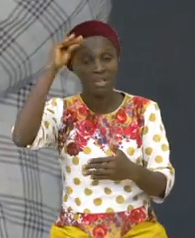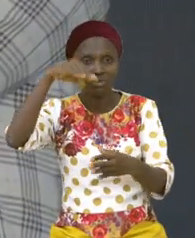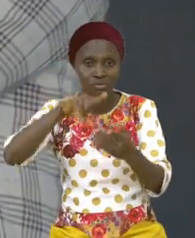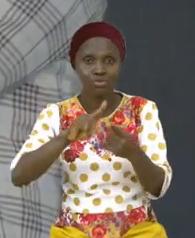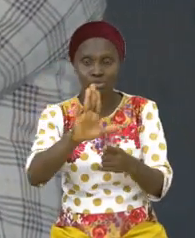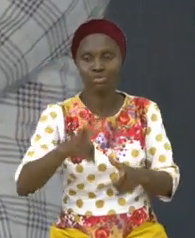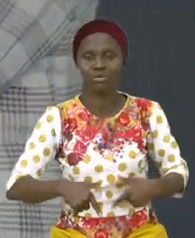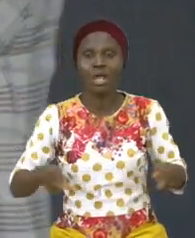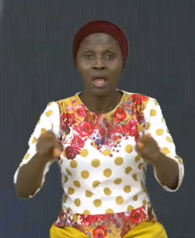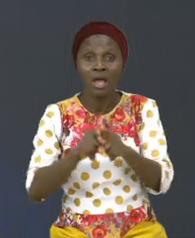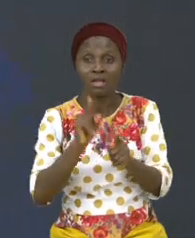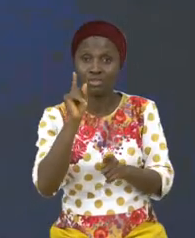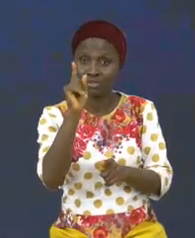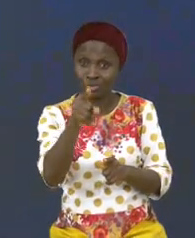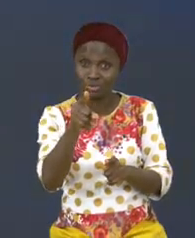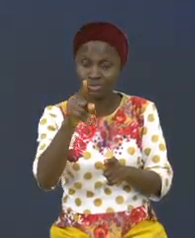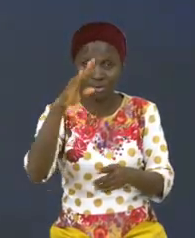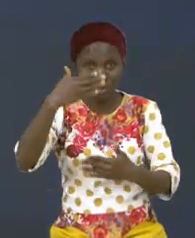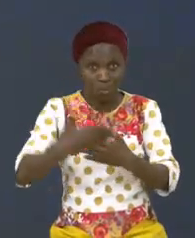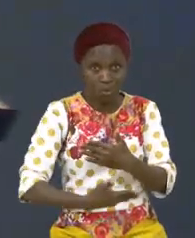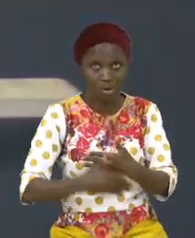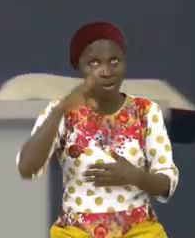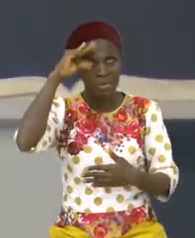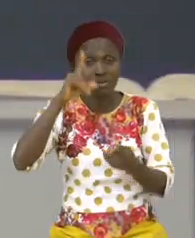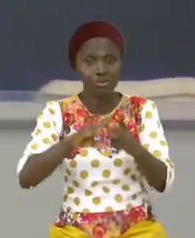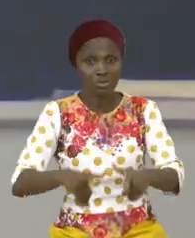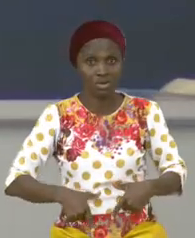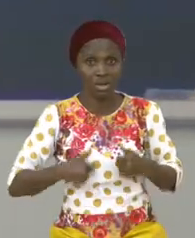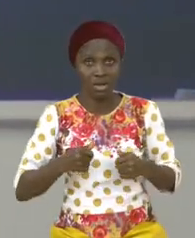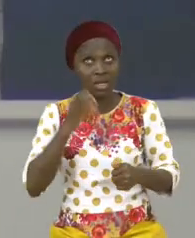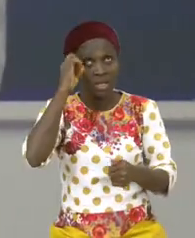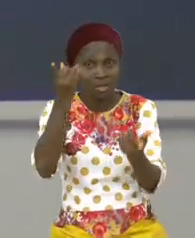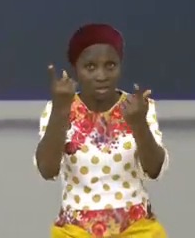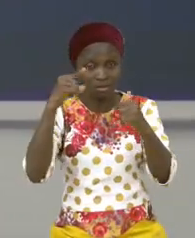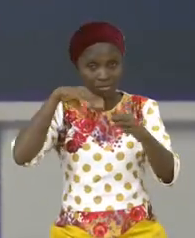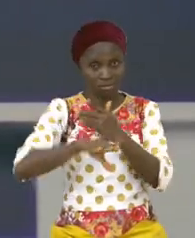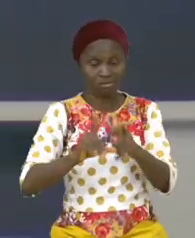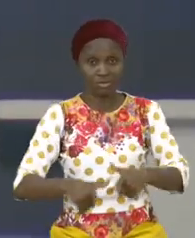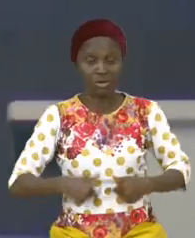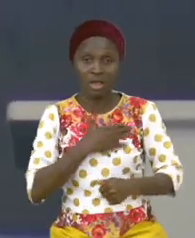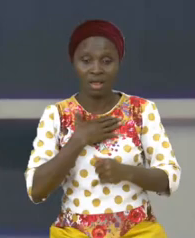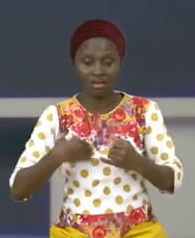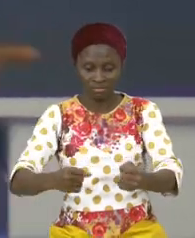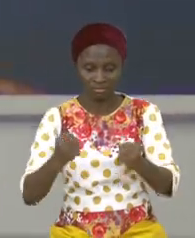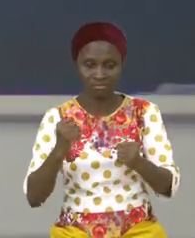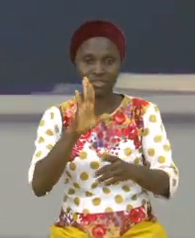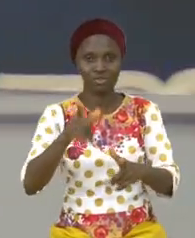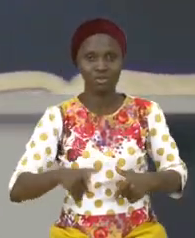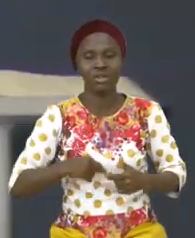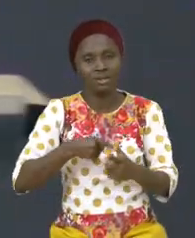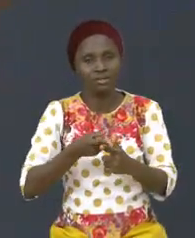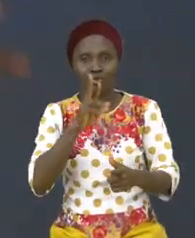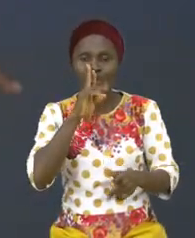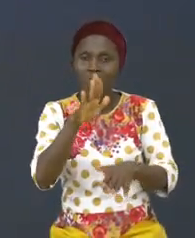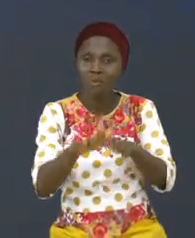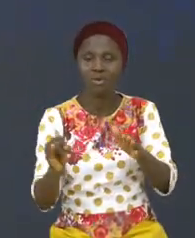you welcome him, it calms your life, he energizes your life, and now you are walking with the Lord,